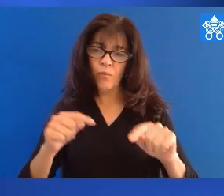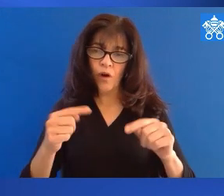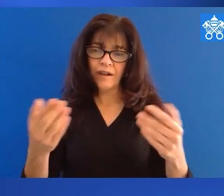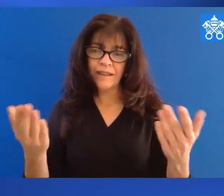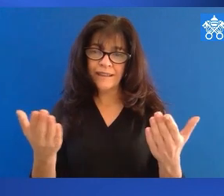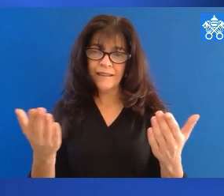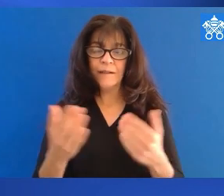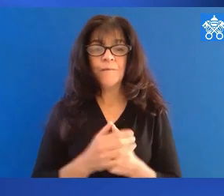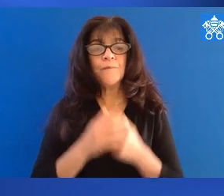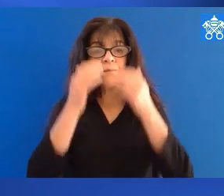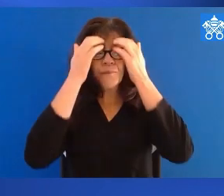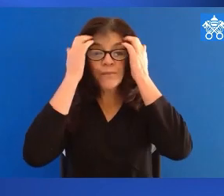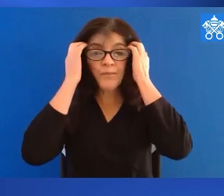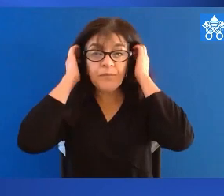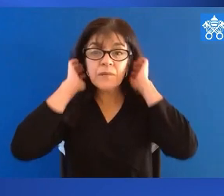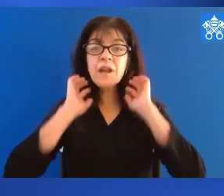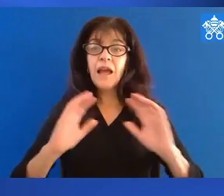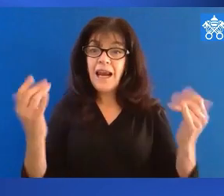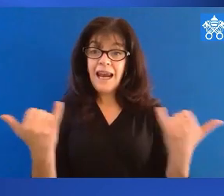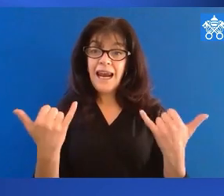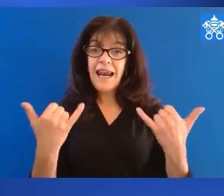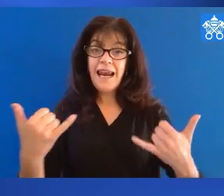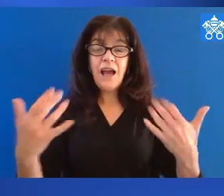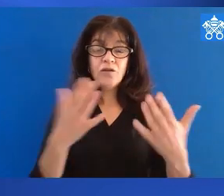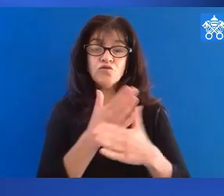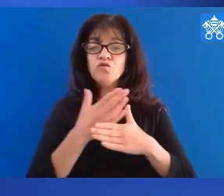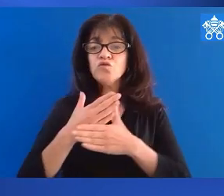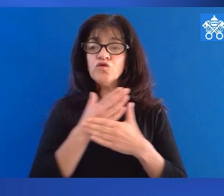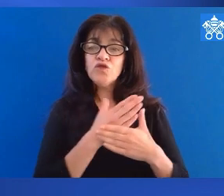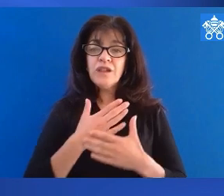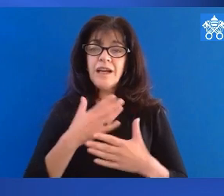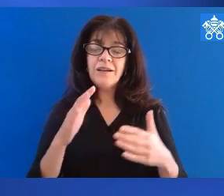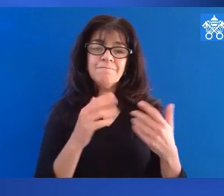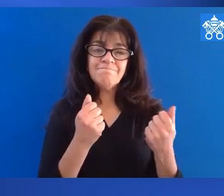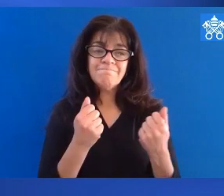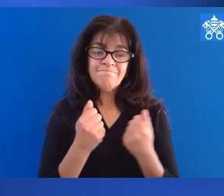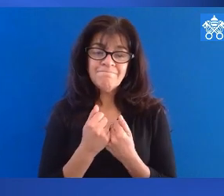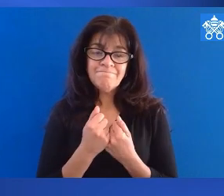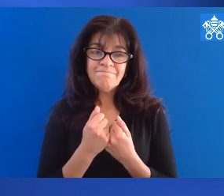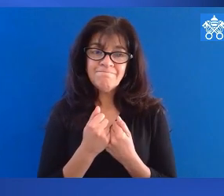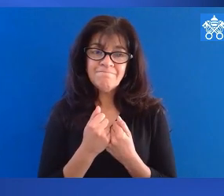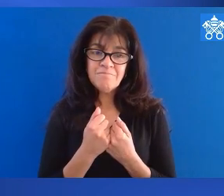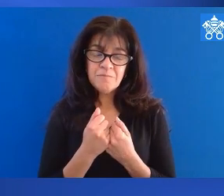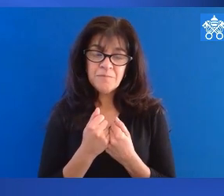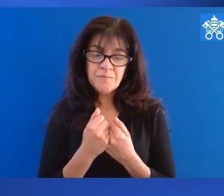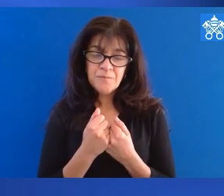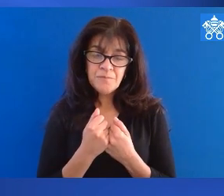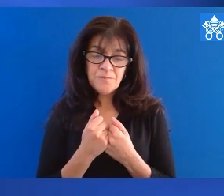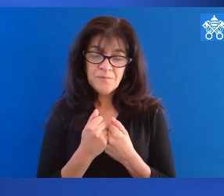sé. And finally, the Holy Father will exchange greetings with the Italian-speaking pilgrims.